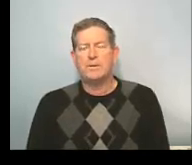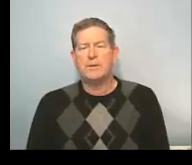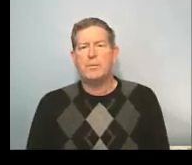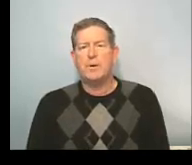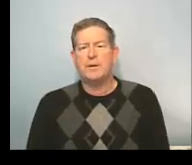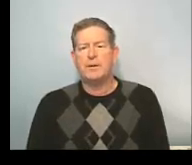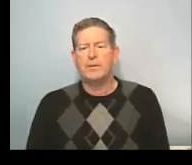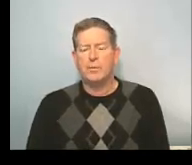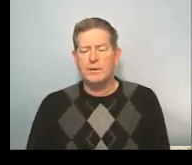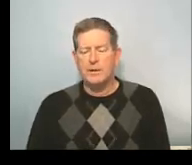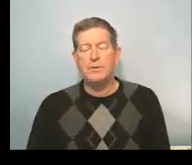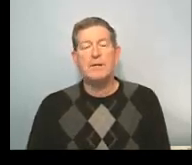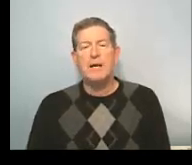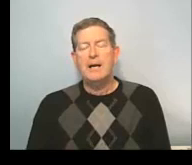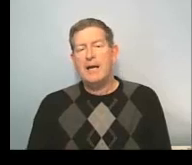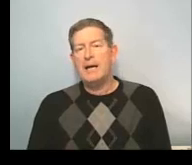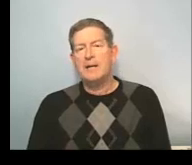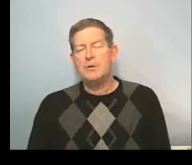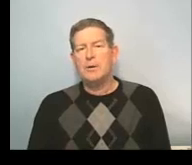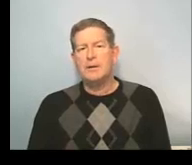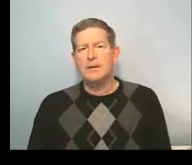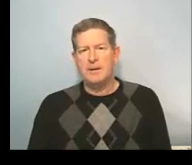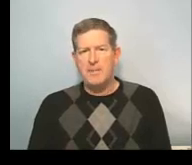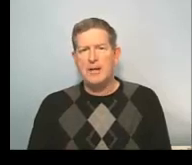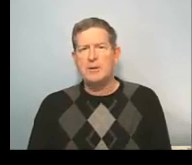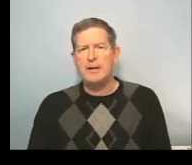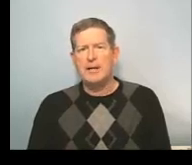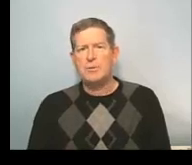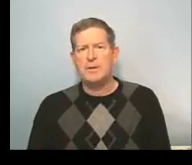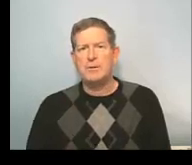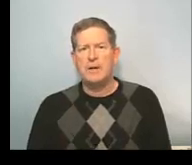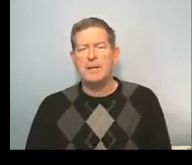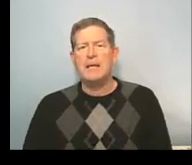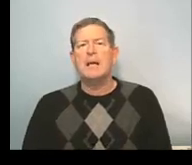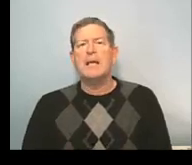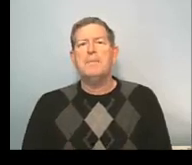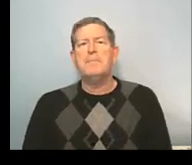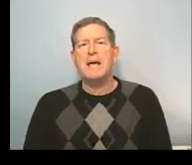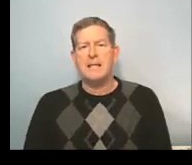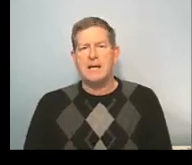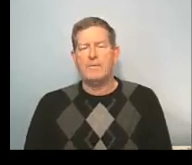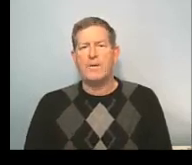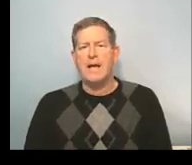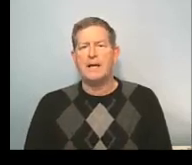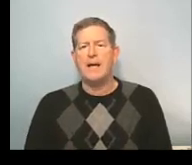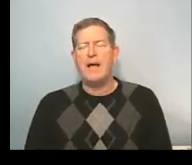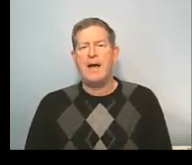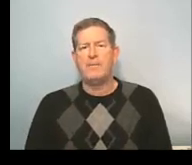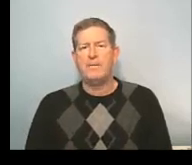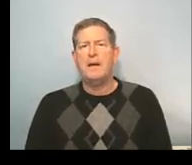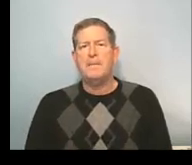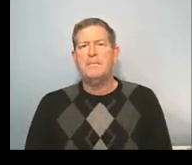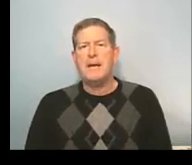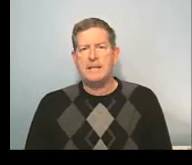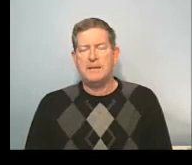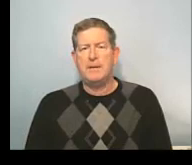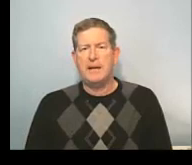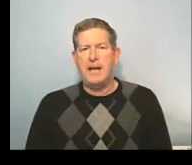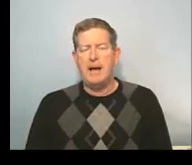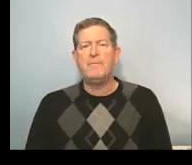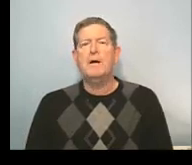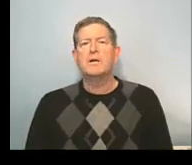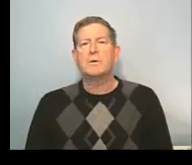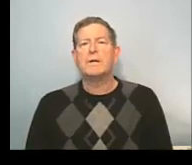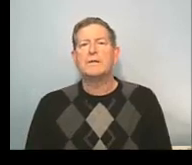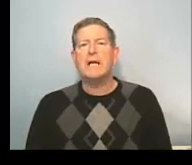quarter. So there's an important word to use. And as you can imagine, the next one is going to be y media for and a half. Media